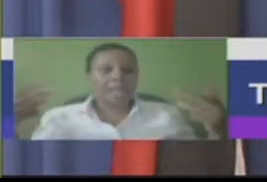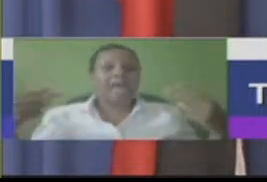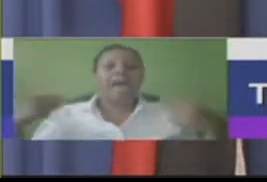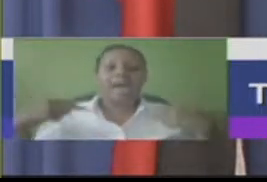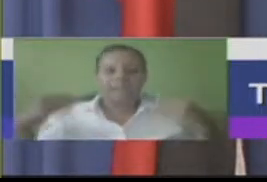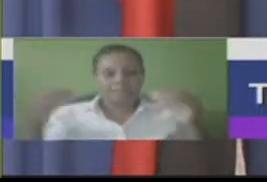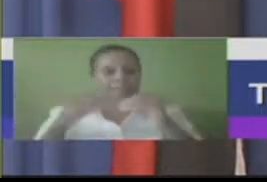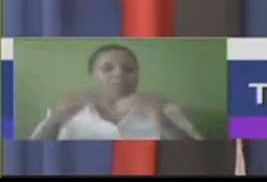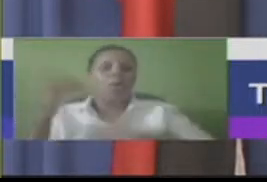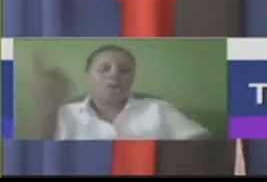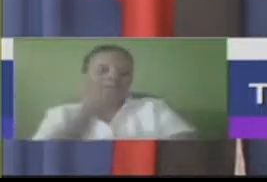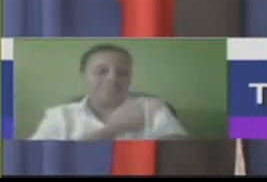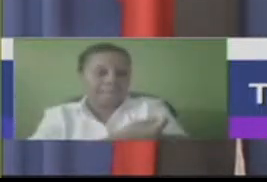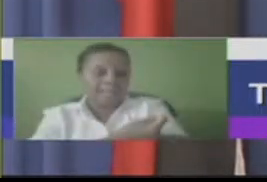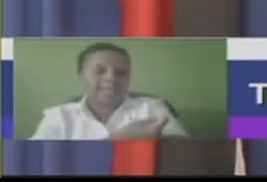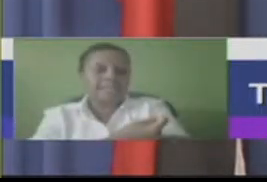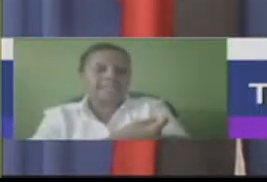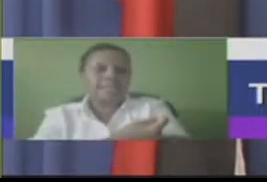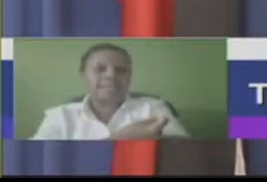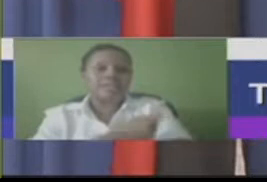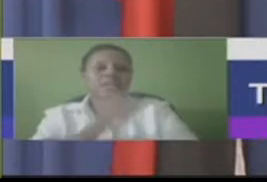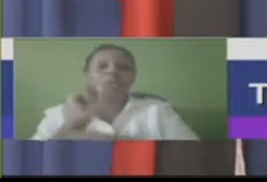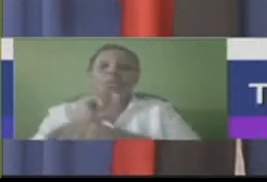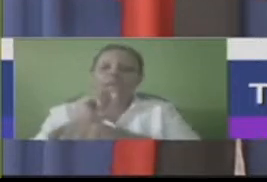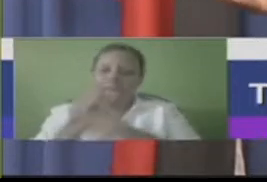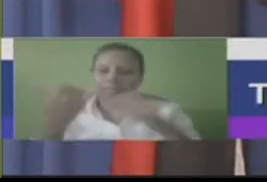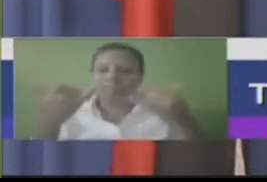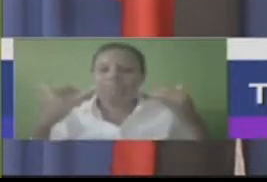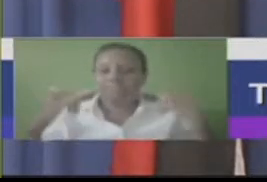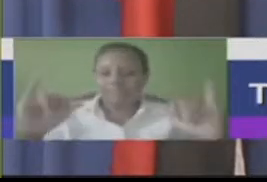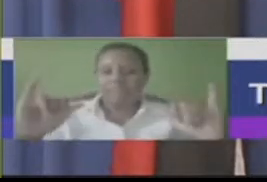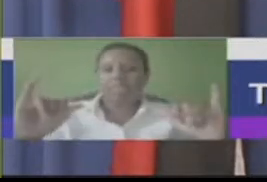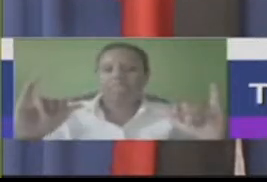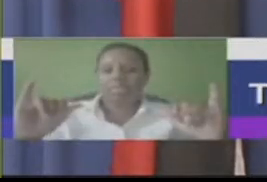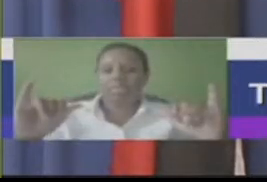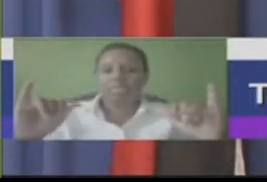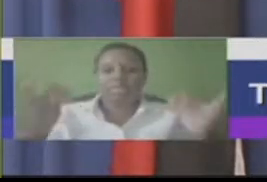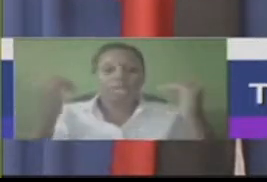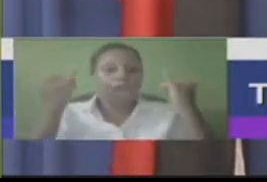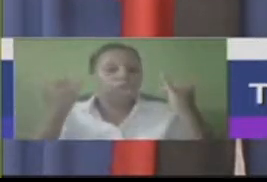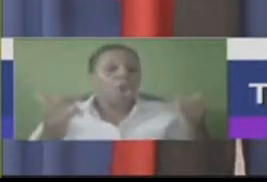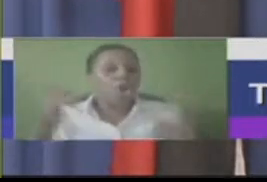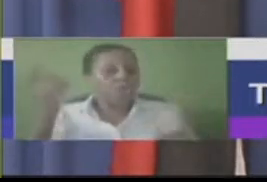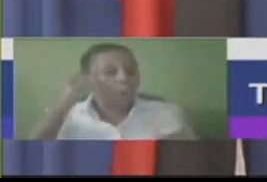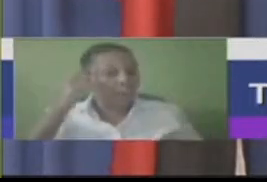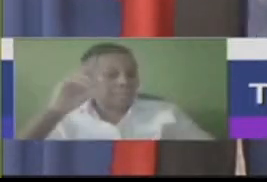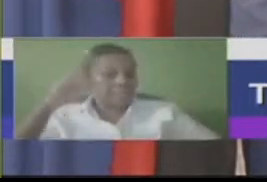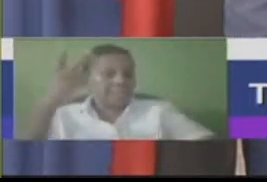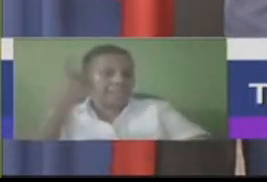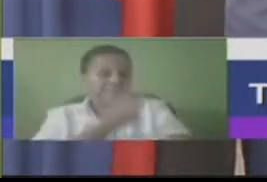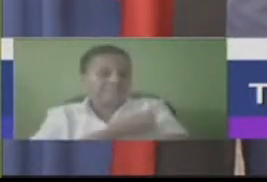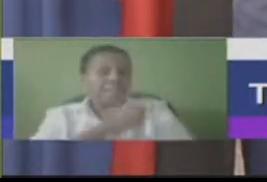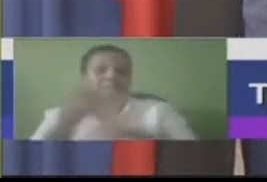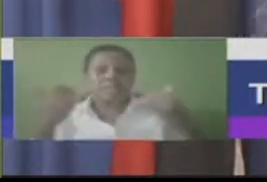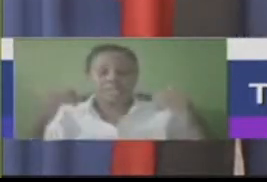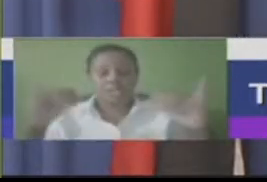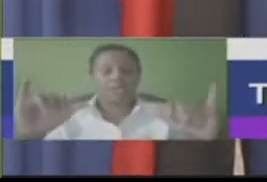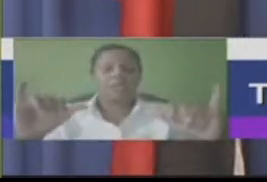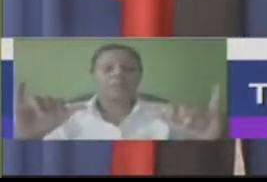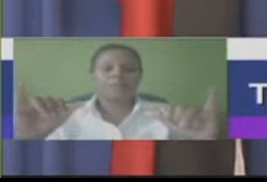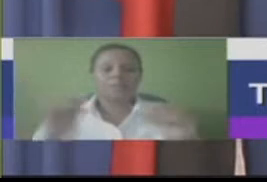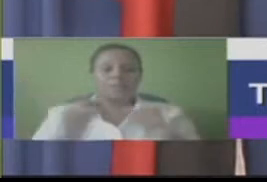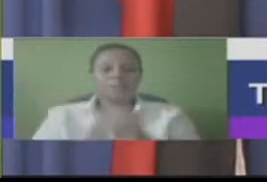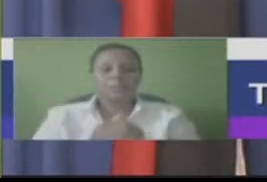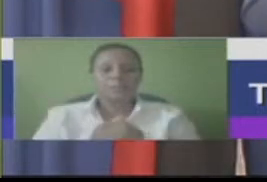going ahead. As I speak to you now, the second dosing is going ahead. You would hear the minister would have said that it's going until the end of July, and you